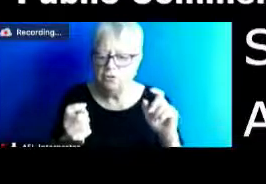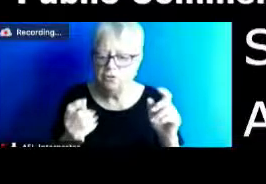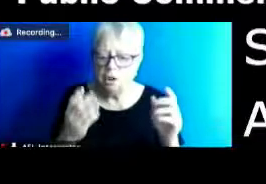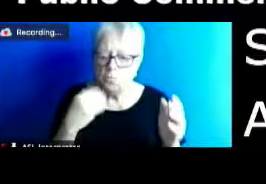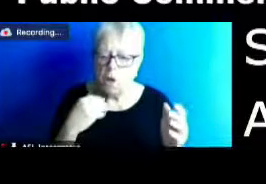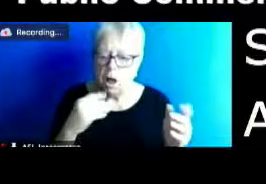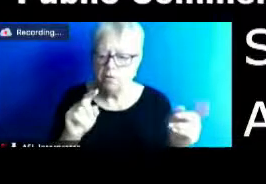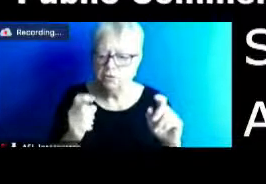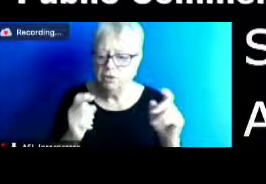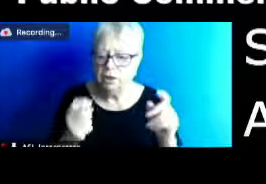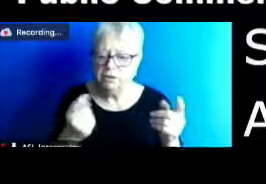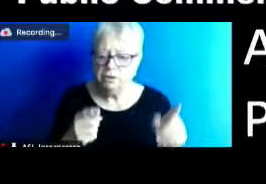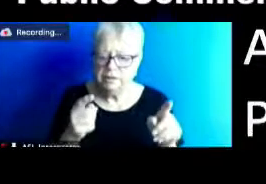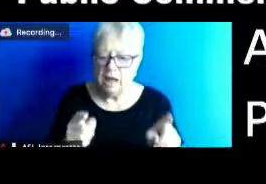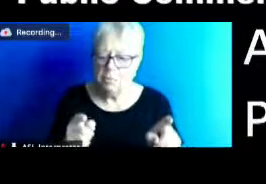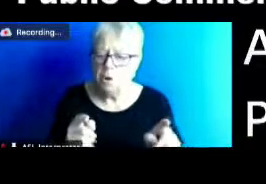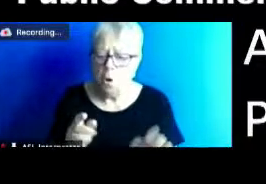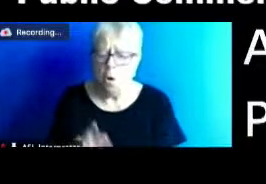Sure.